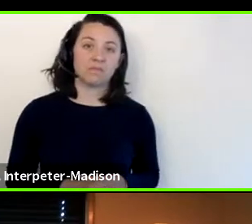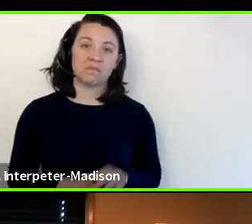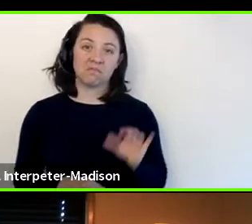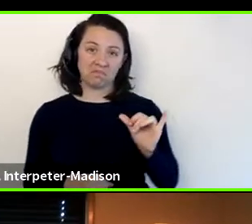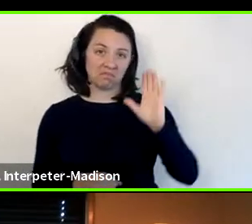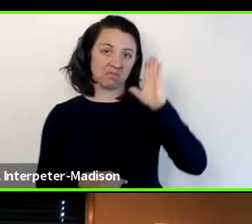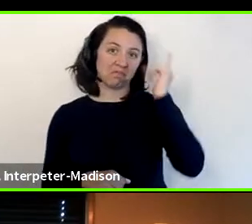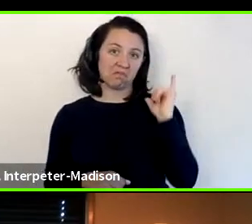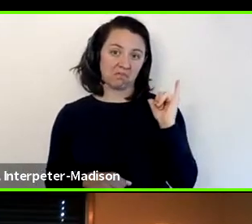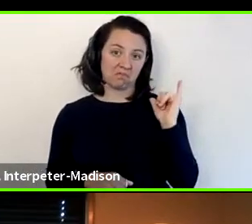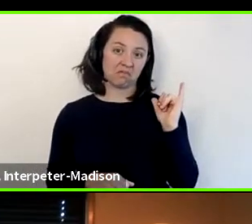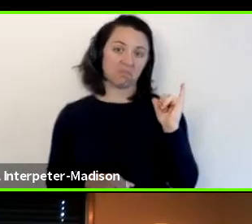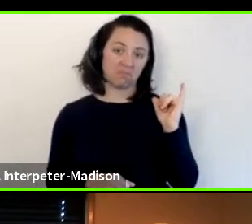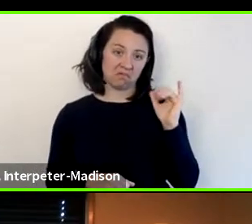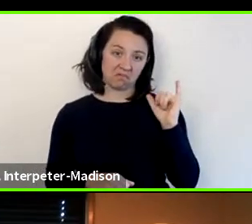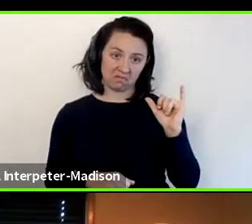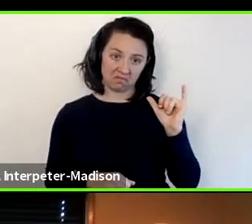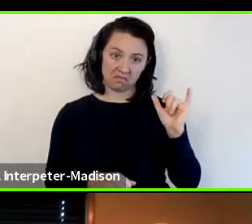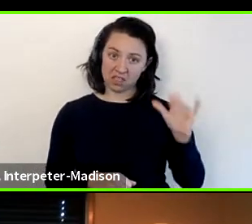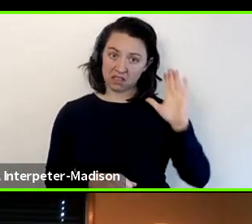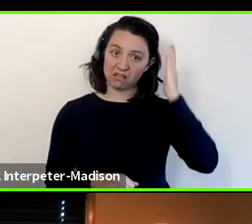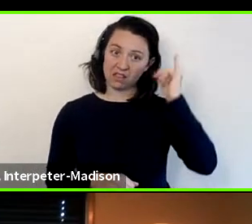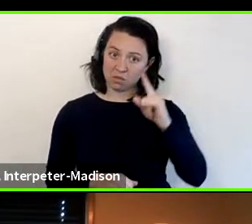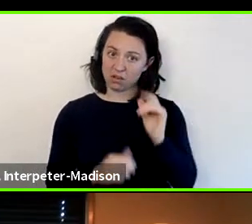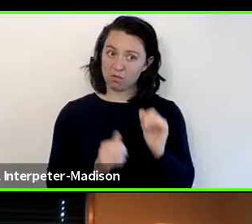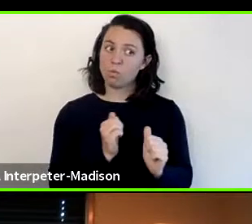the greatest problem.